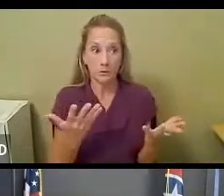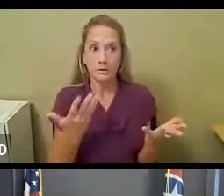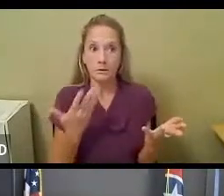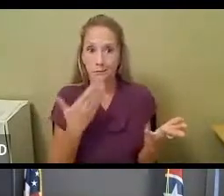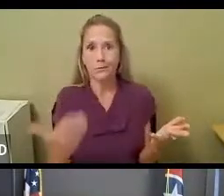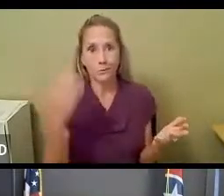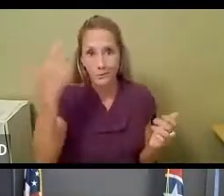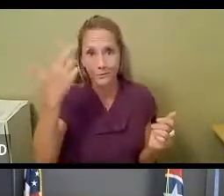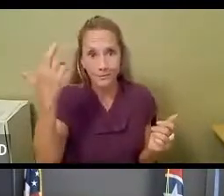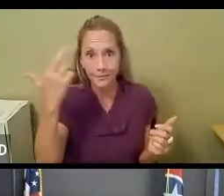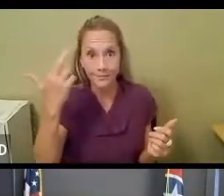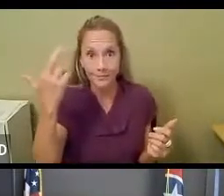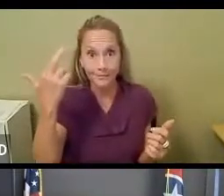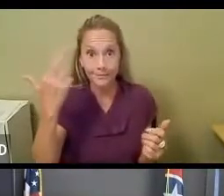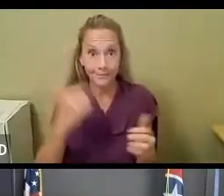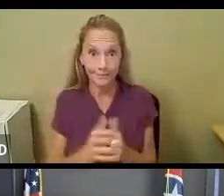fact